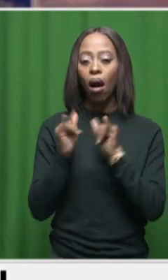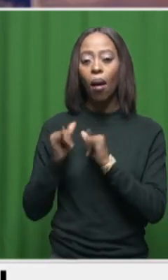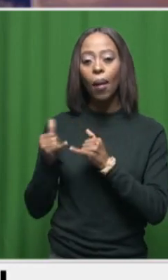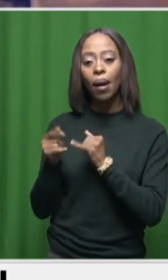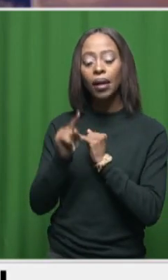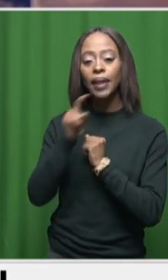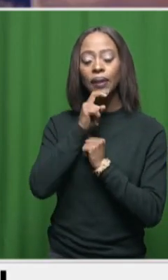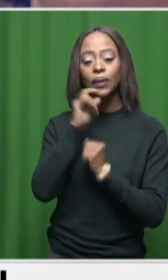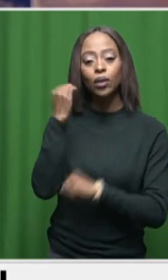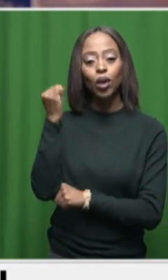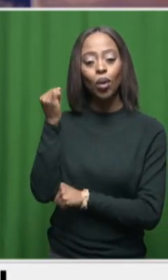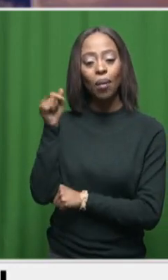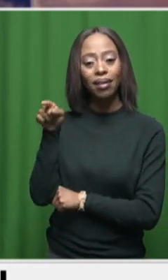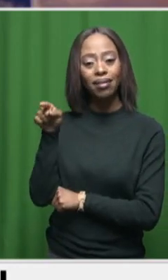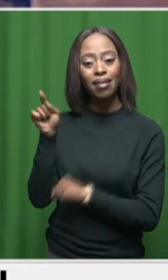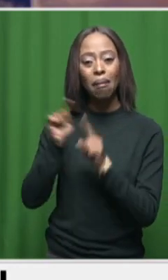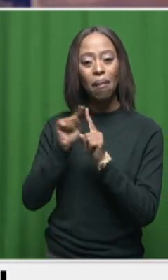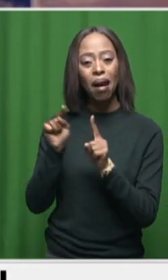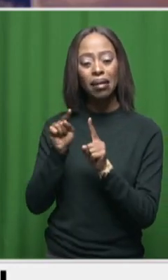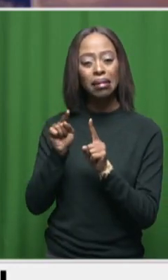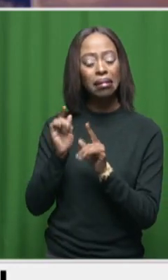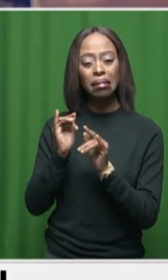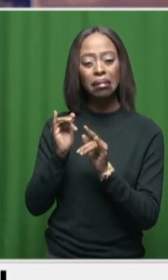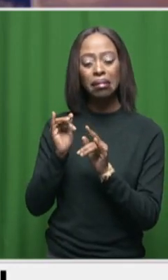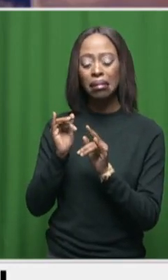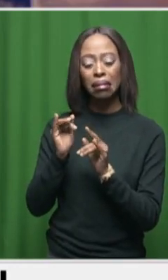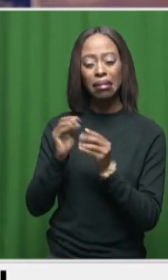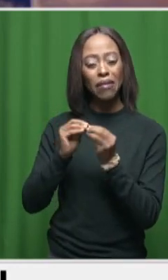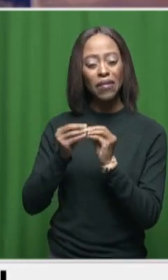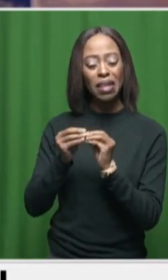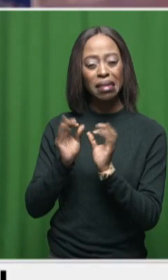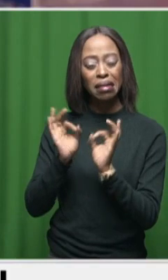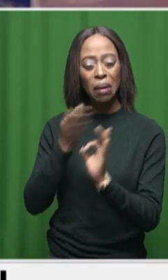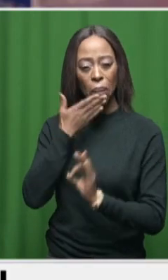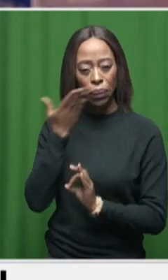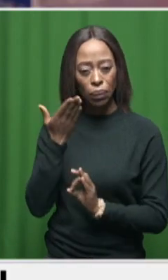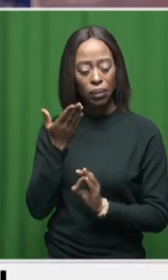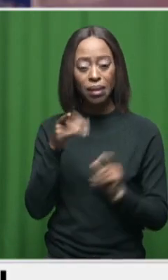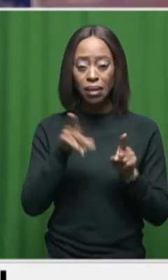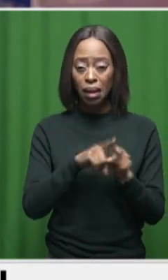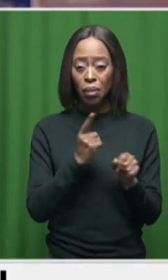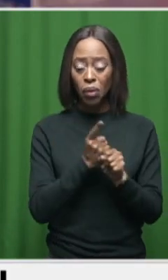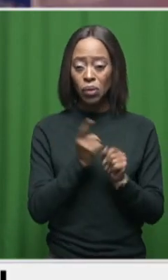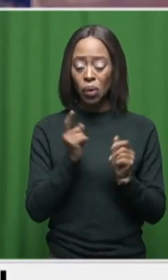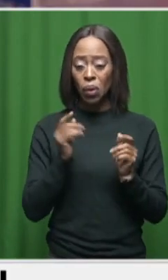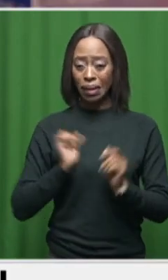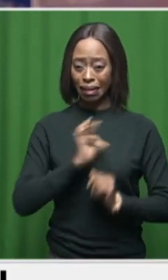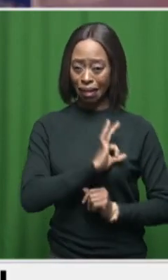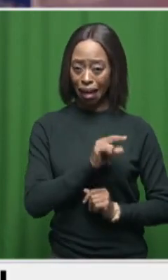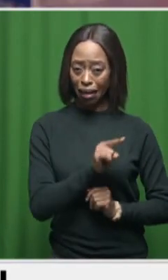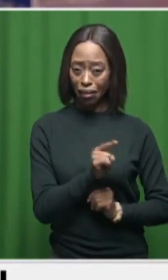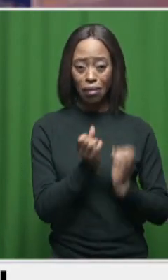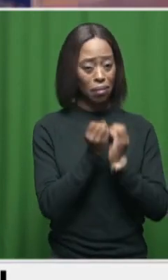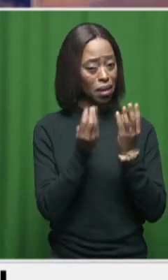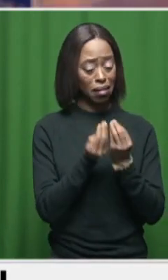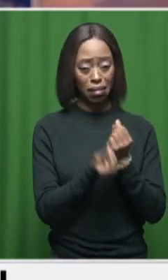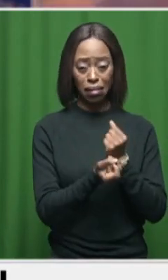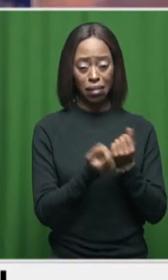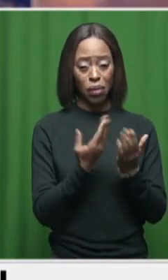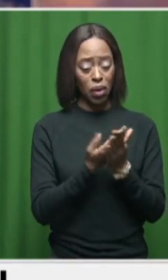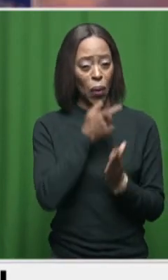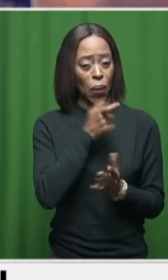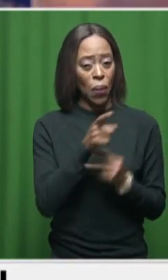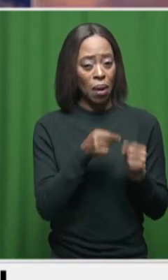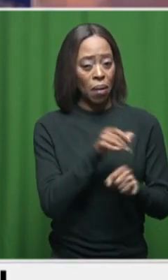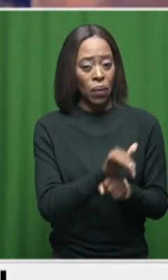using equipment that is, in a terrible state of repairs. And the human relations, of course, so much can be said about the